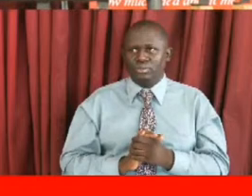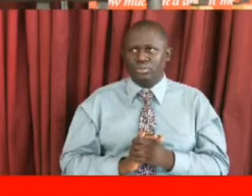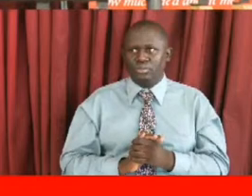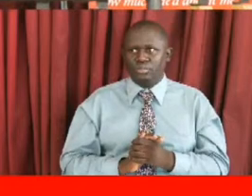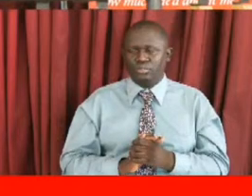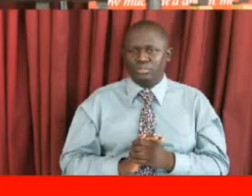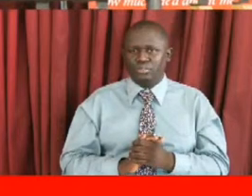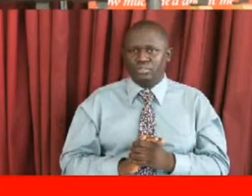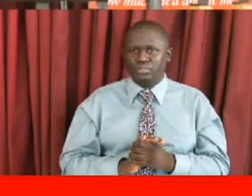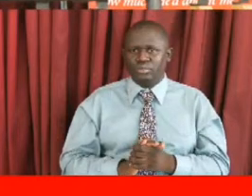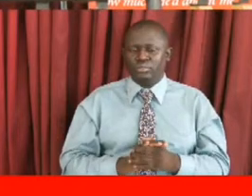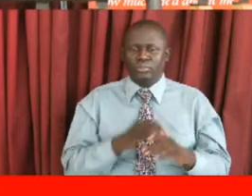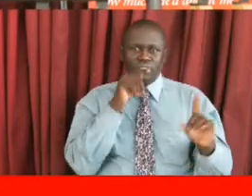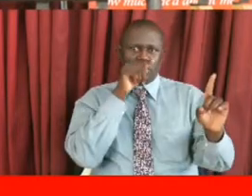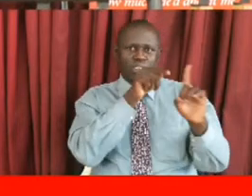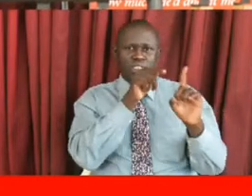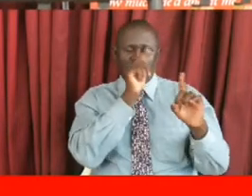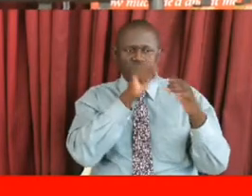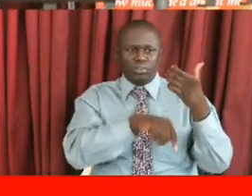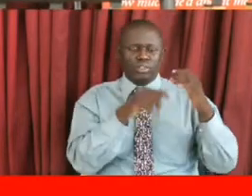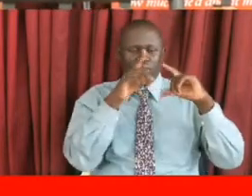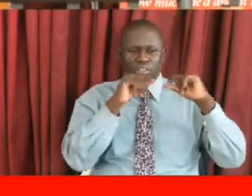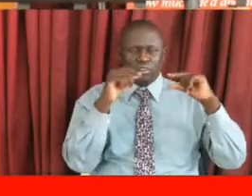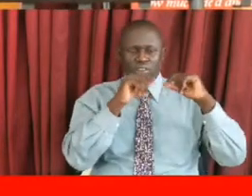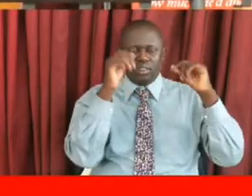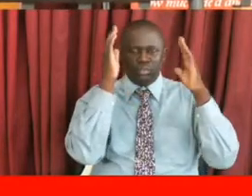God he is the